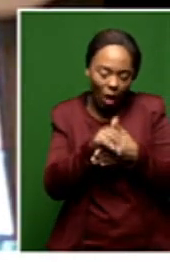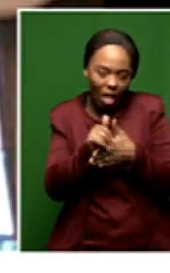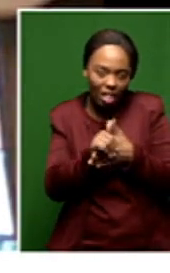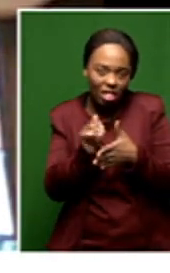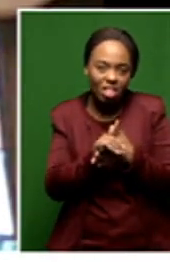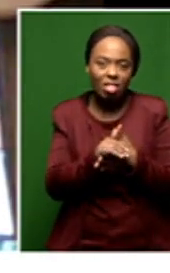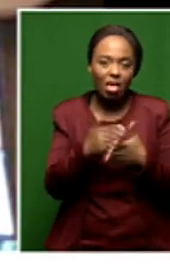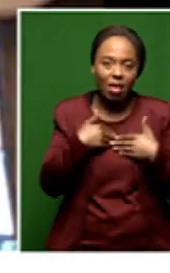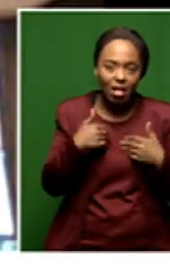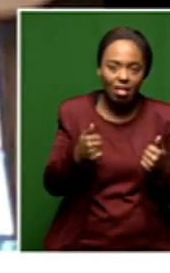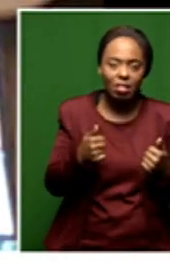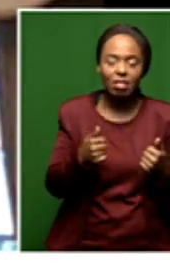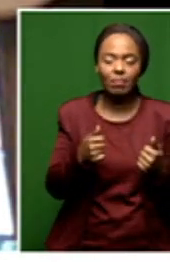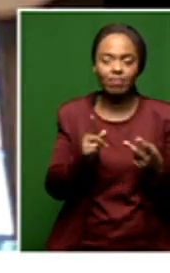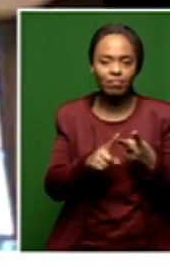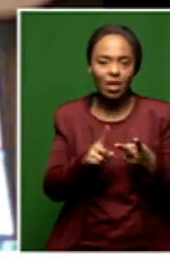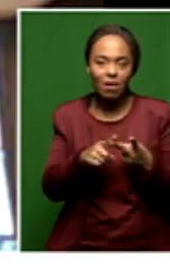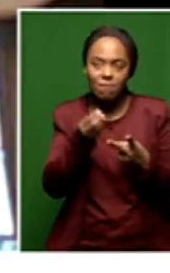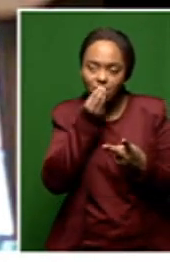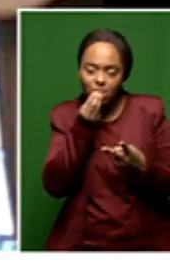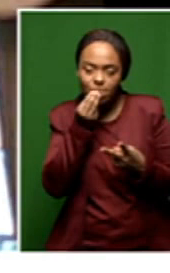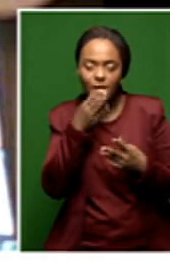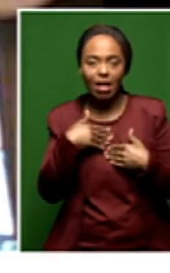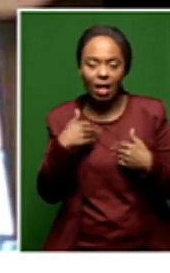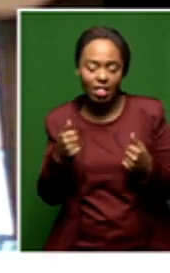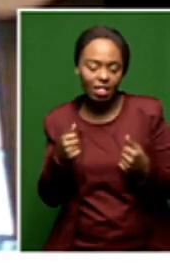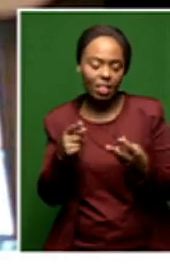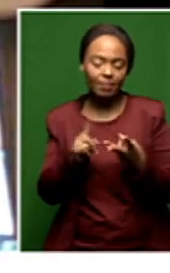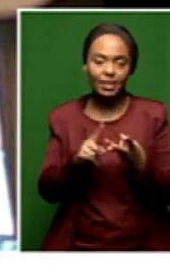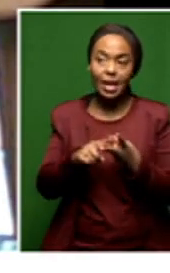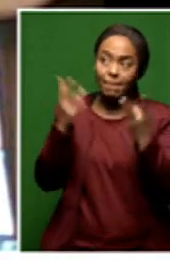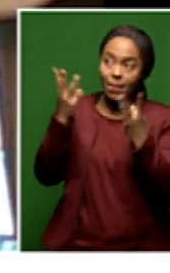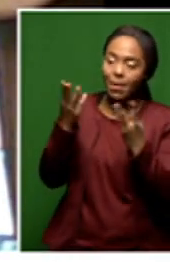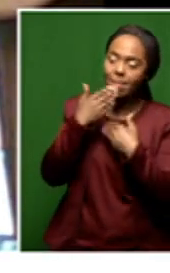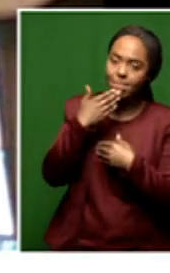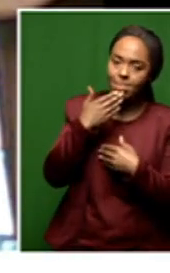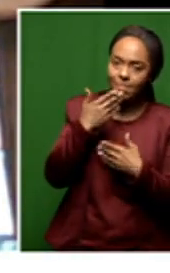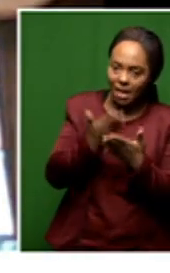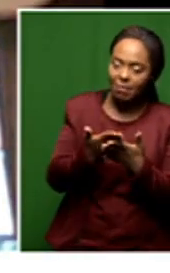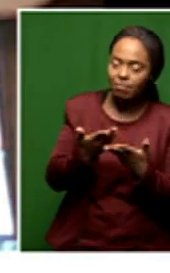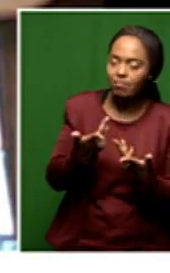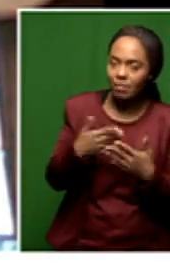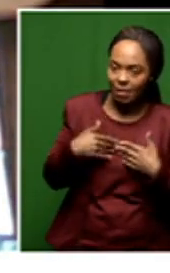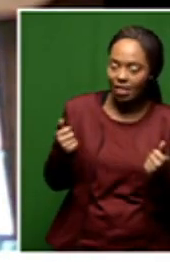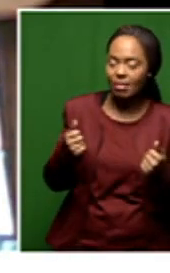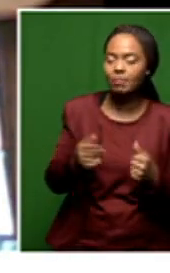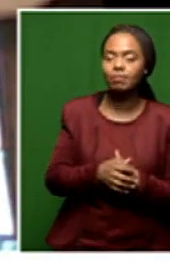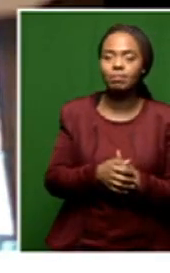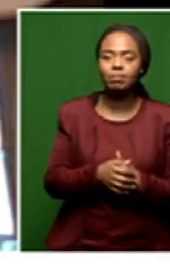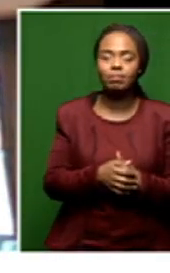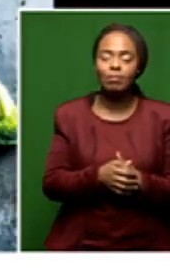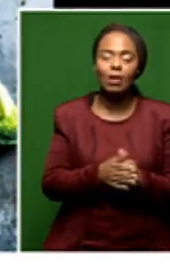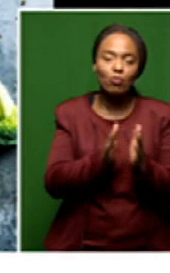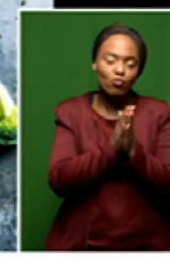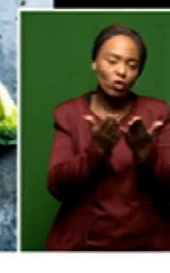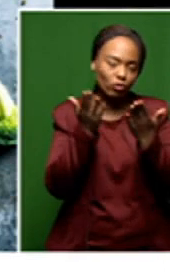plants equals healthy people once we eat them. Right. And that's what this book is all about. But